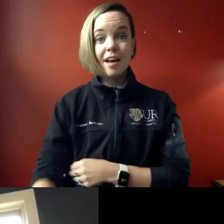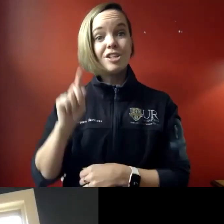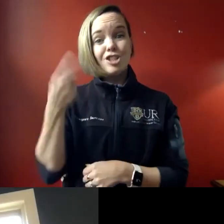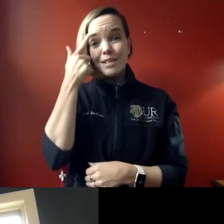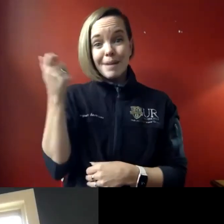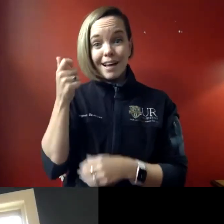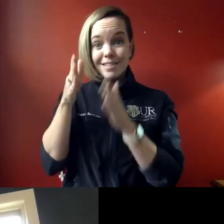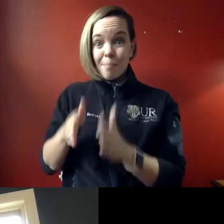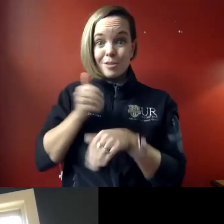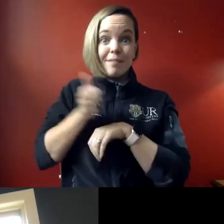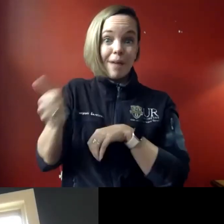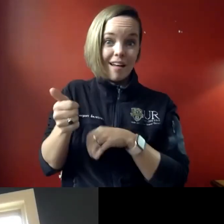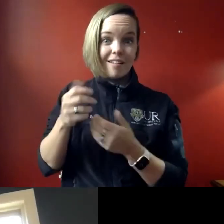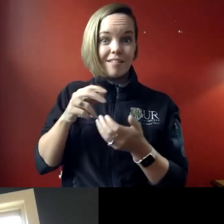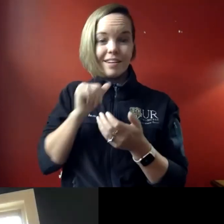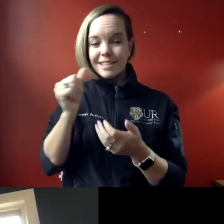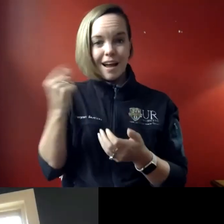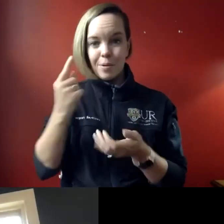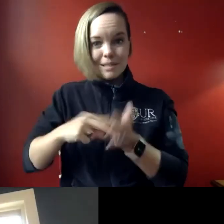an allegation doesn't mean that it's true.